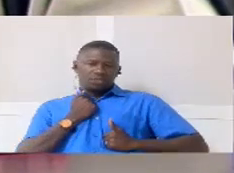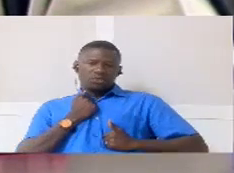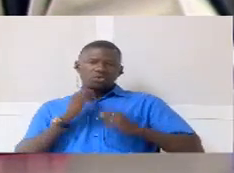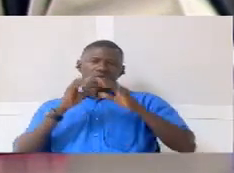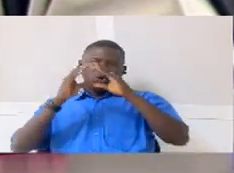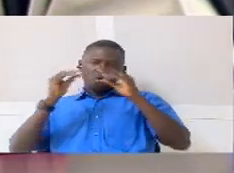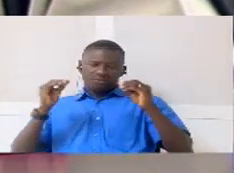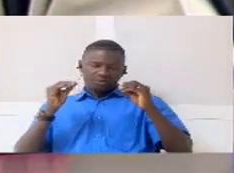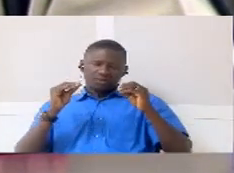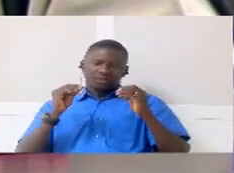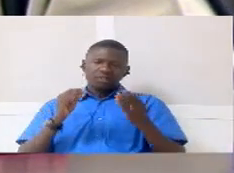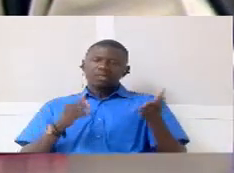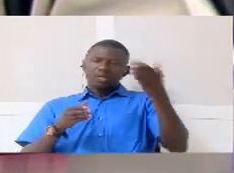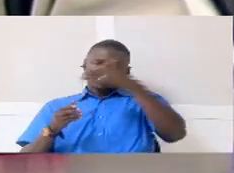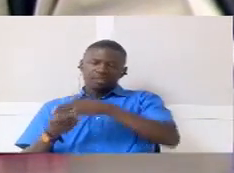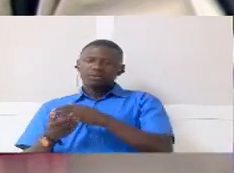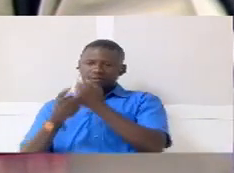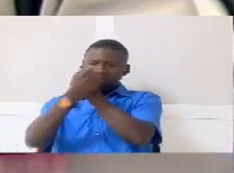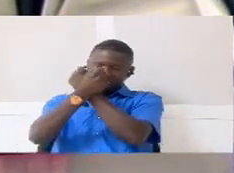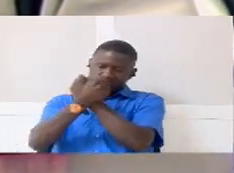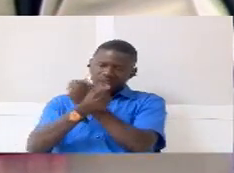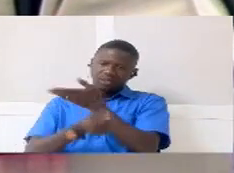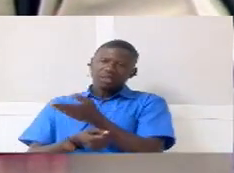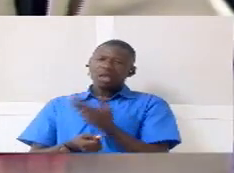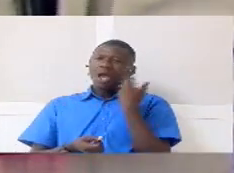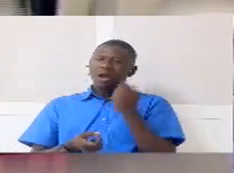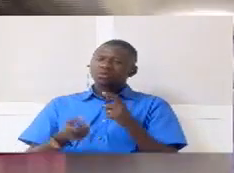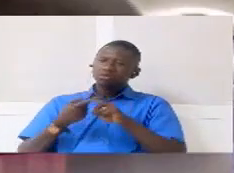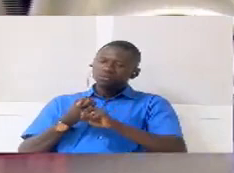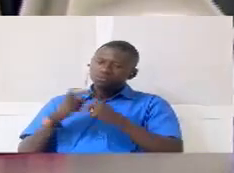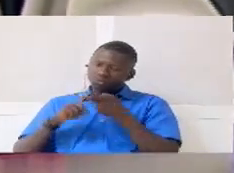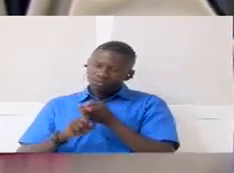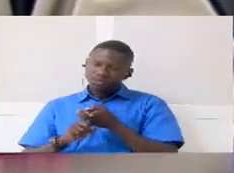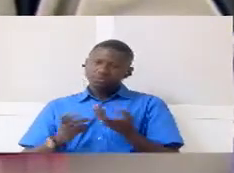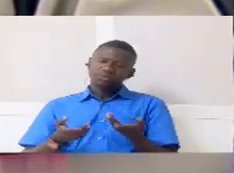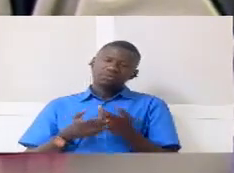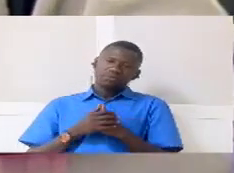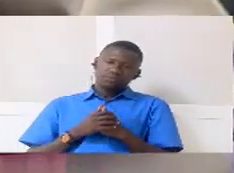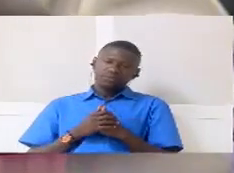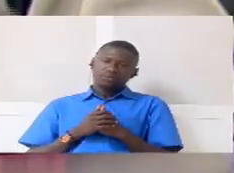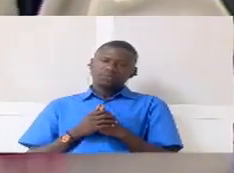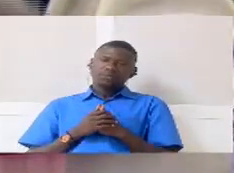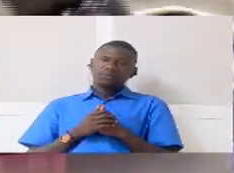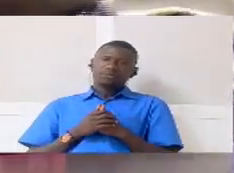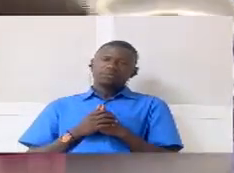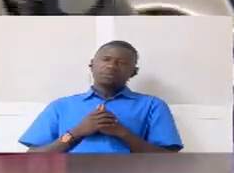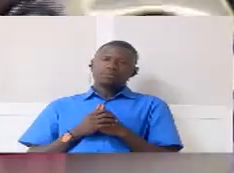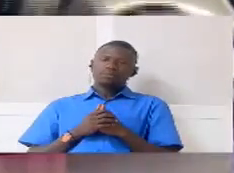kolute ma ete mem bondina interior kanati kasola je woli nyosoto nyadile ani wani woli wole benta.